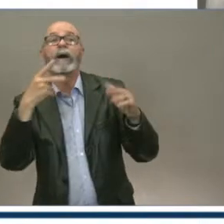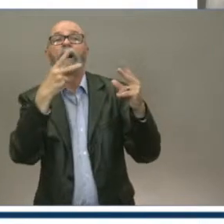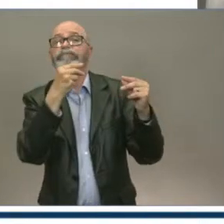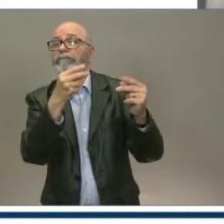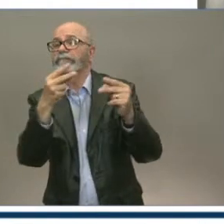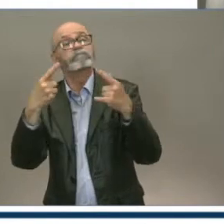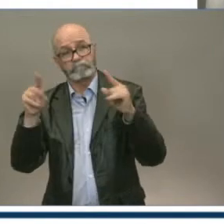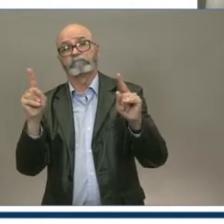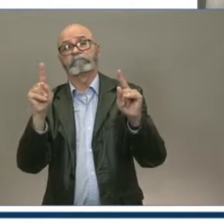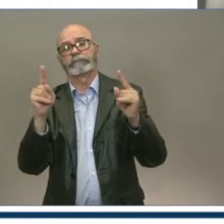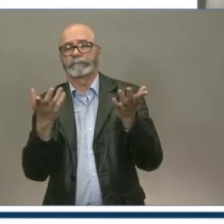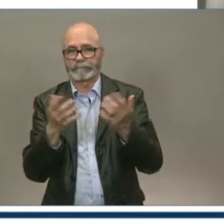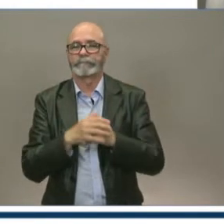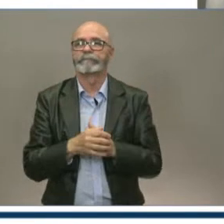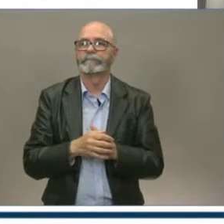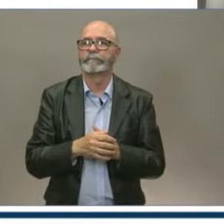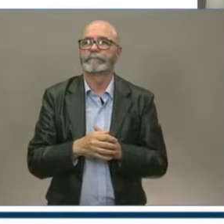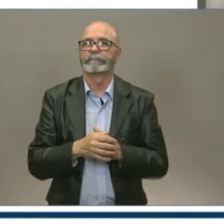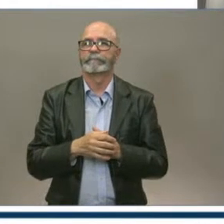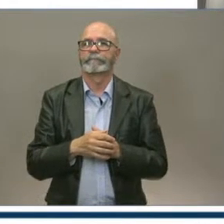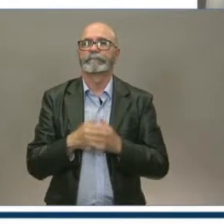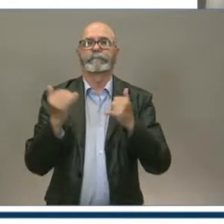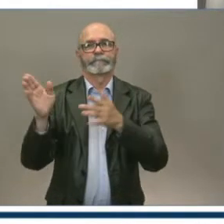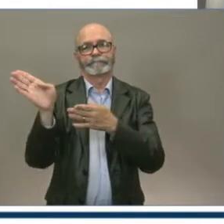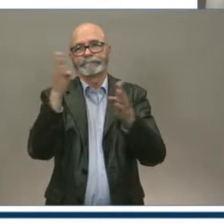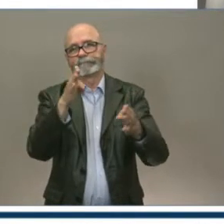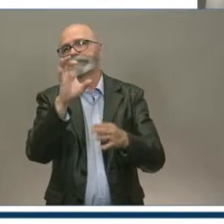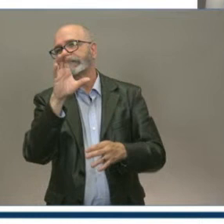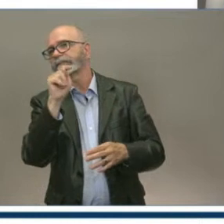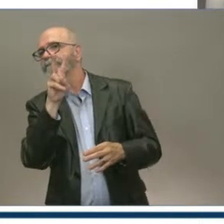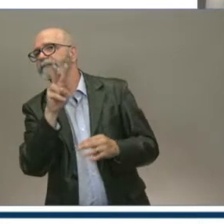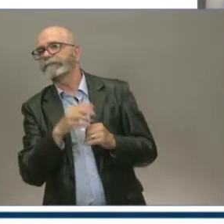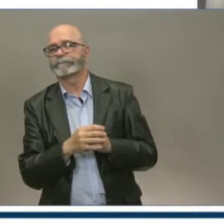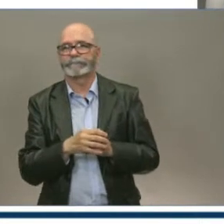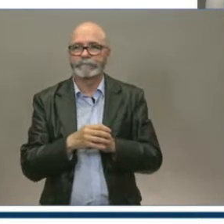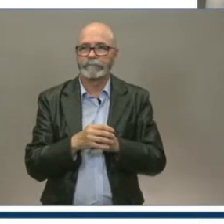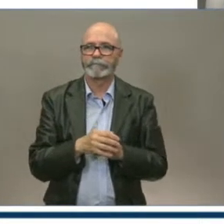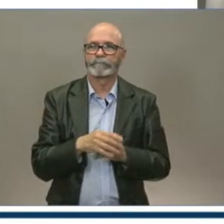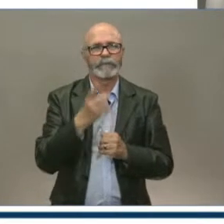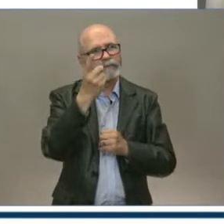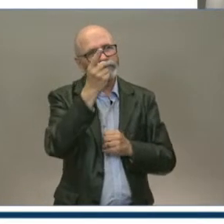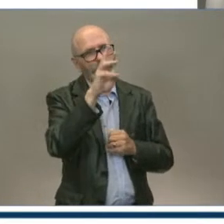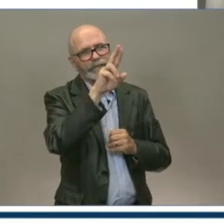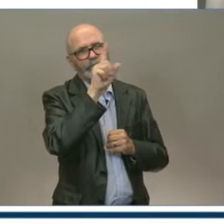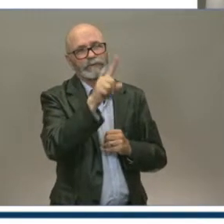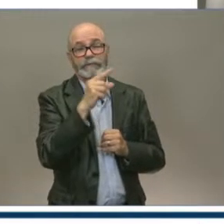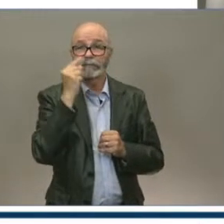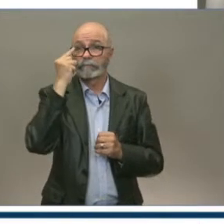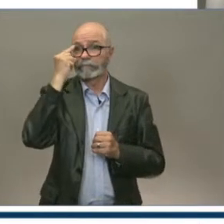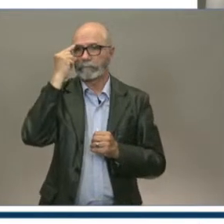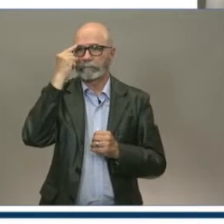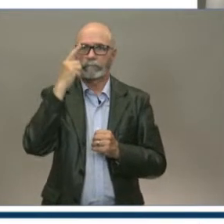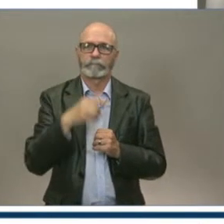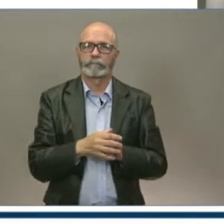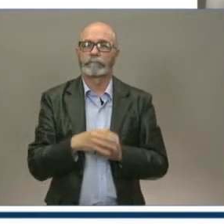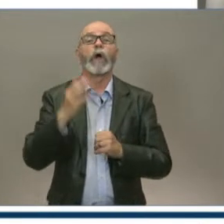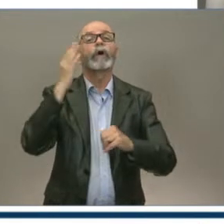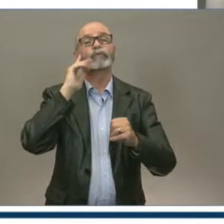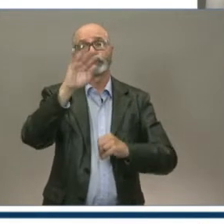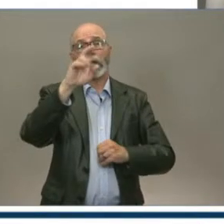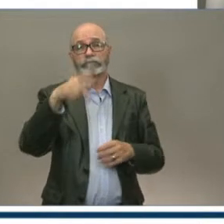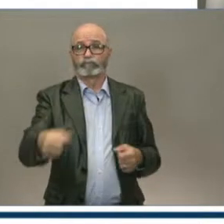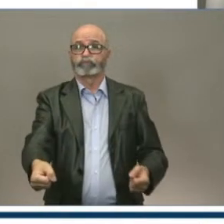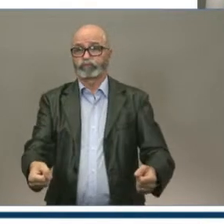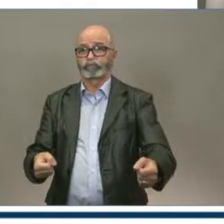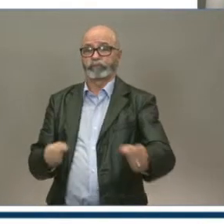CTV's Natasha Pace. Thank you. Dr. Strang, I just want to clarify, were long-haul truck drivers always